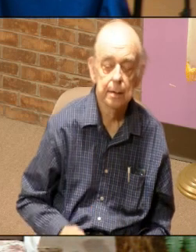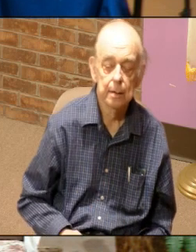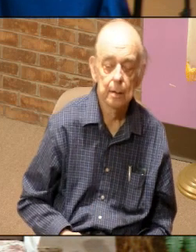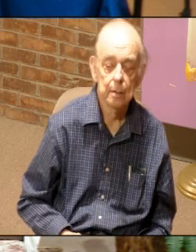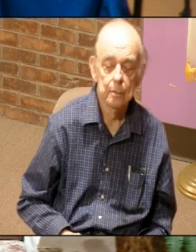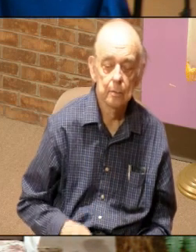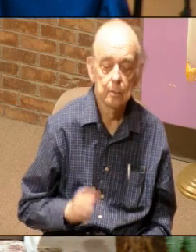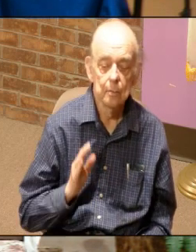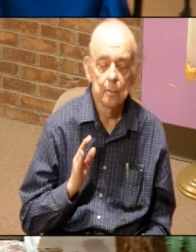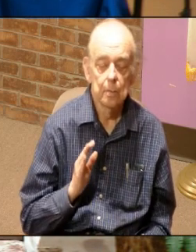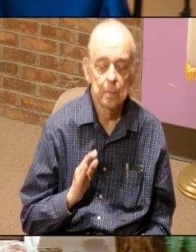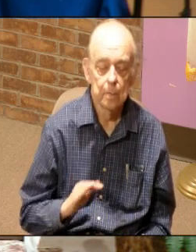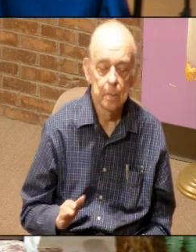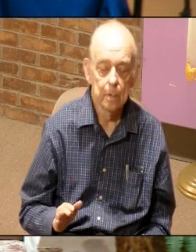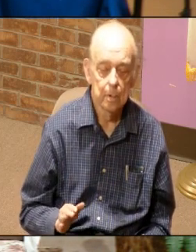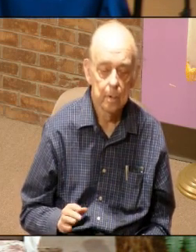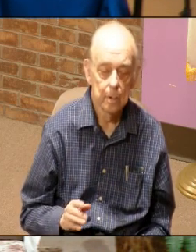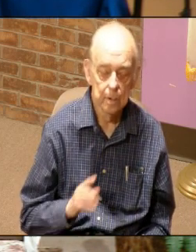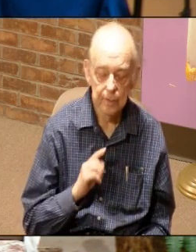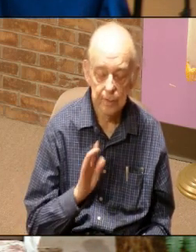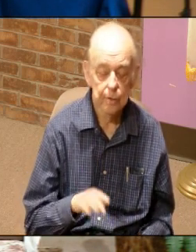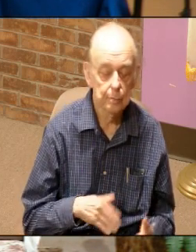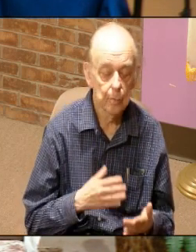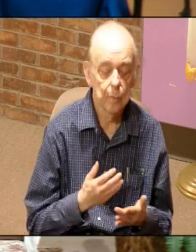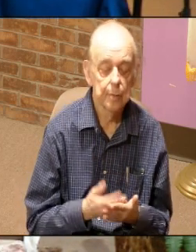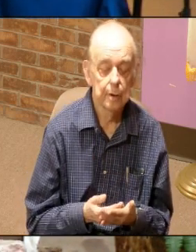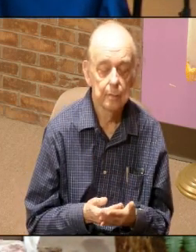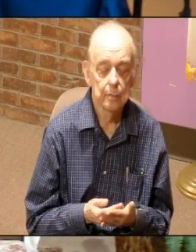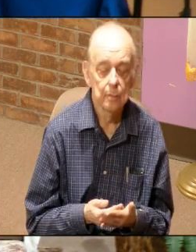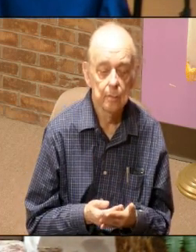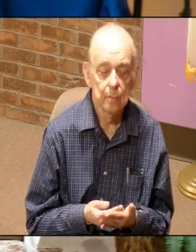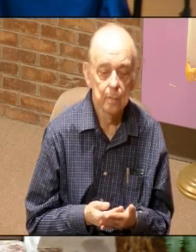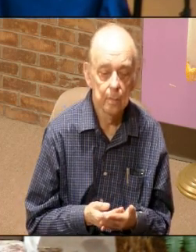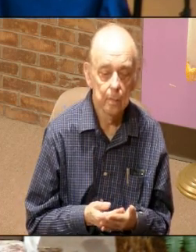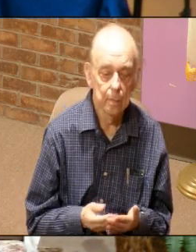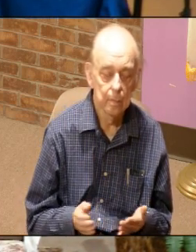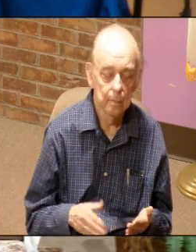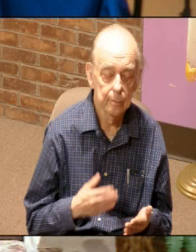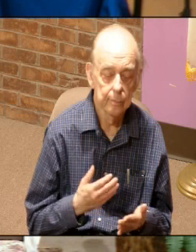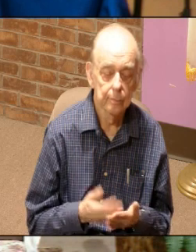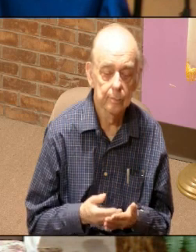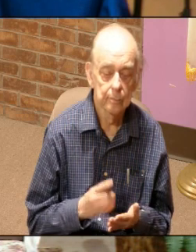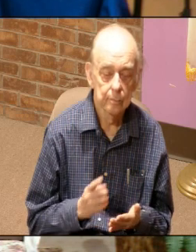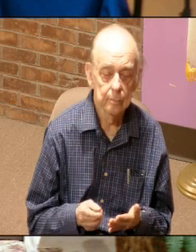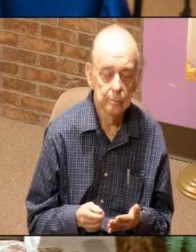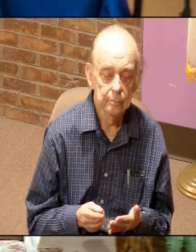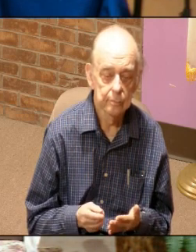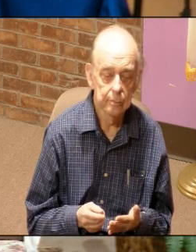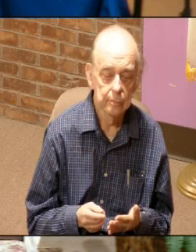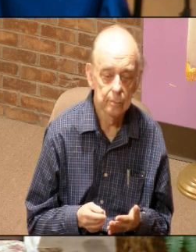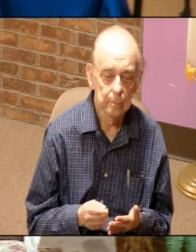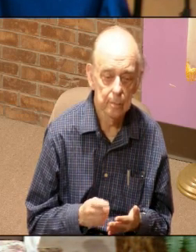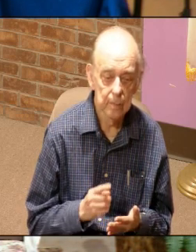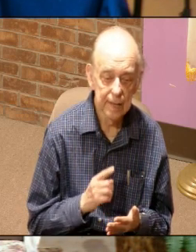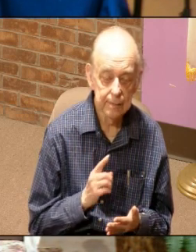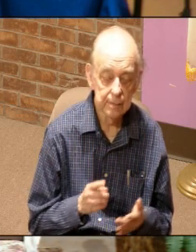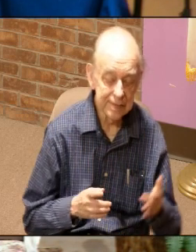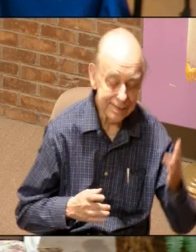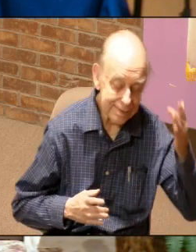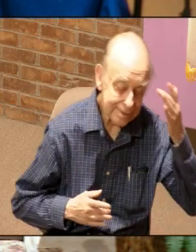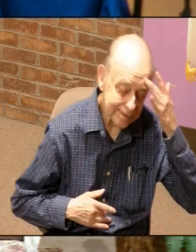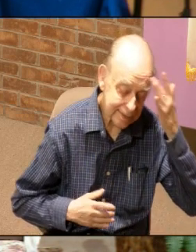The child is born. And the child is sick.